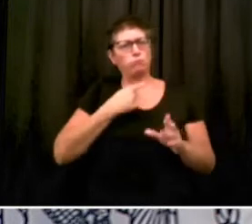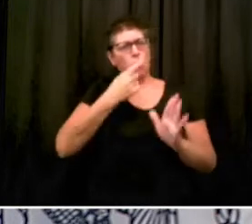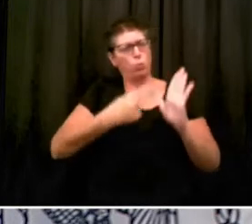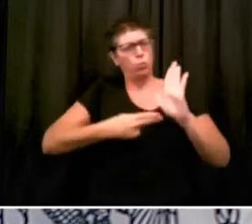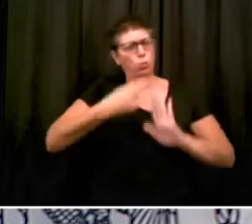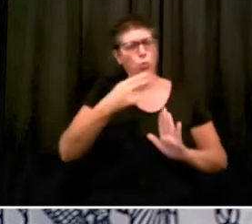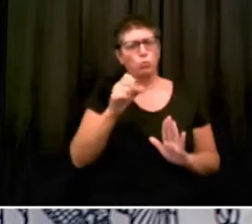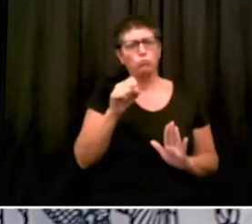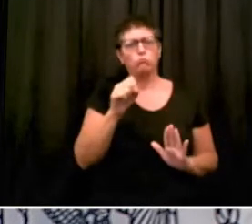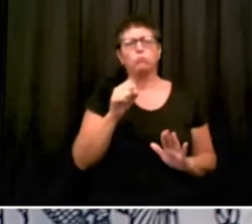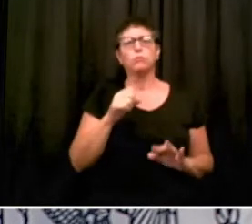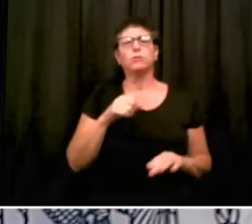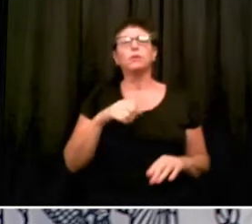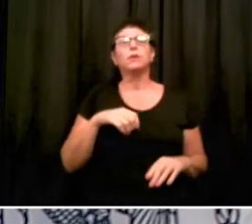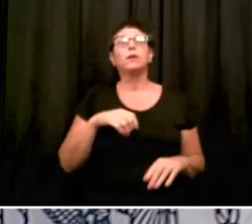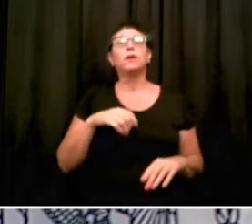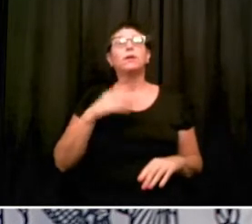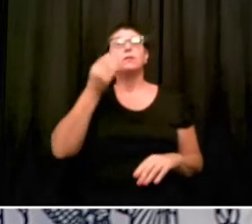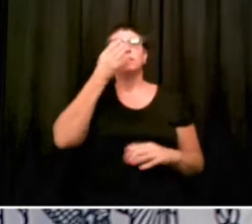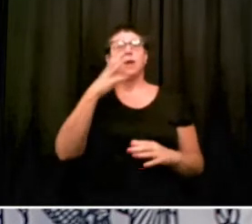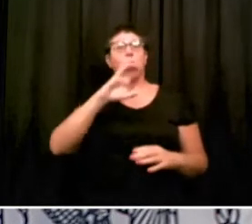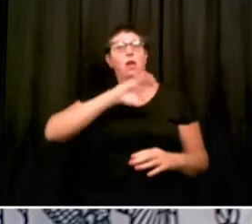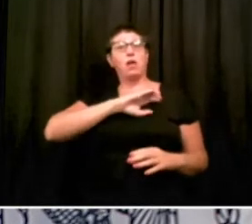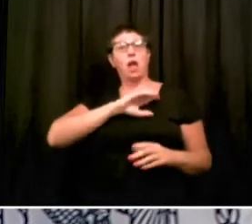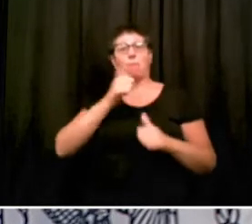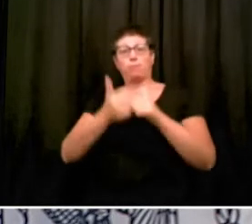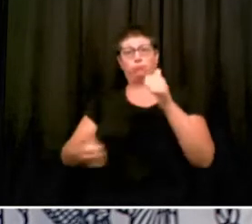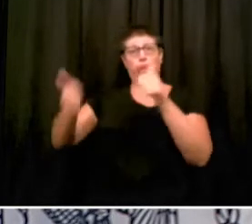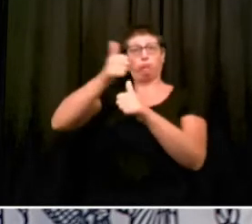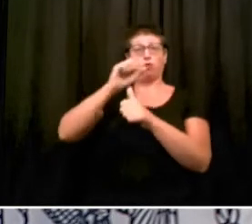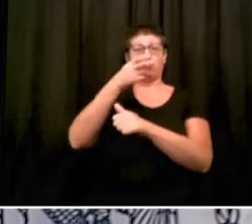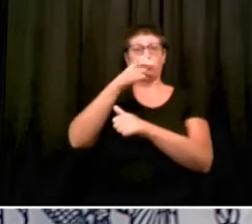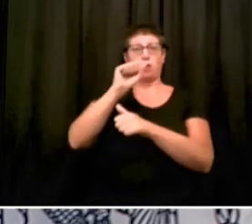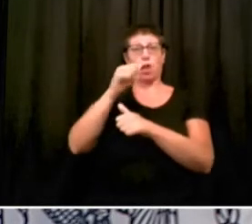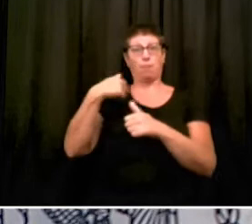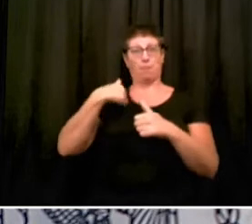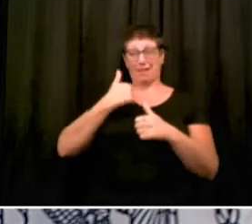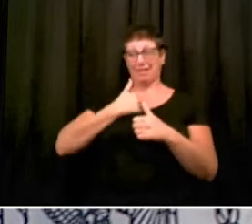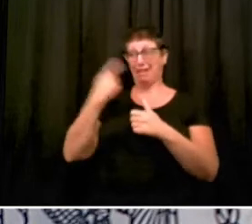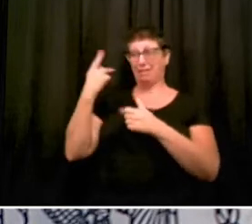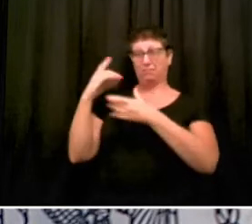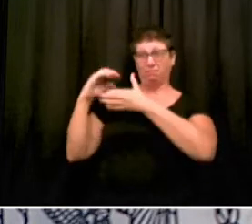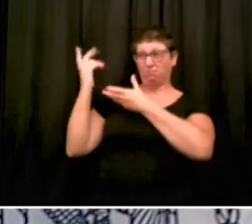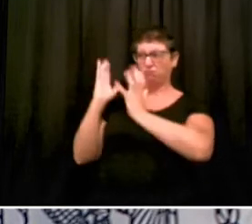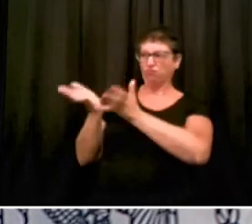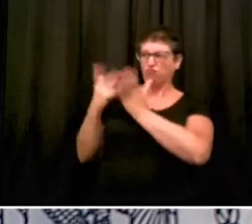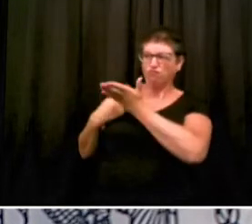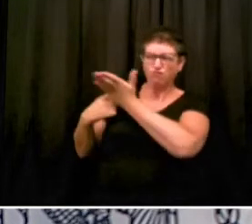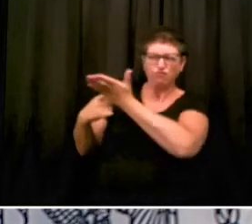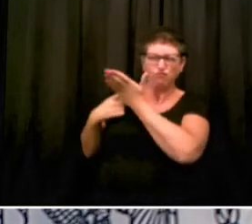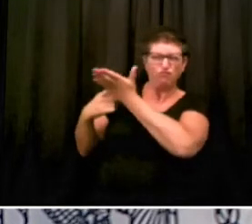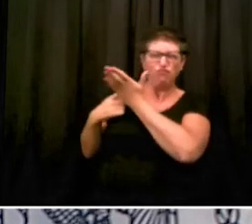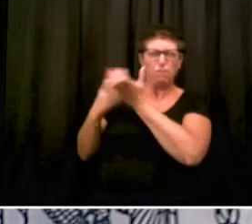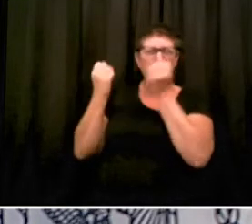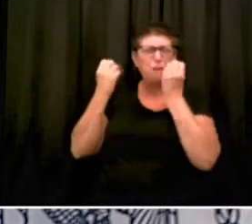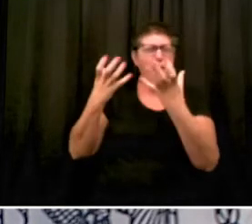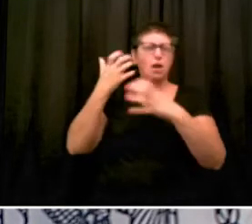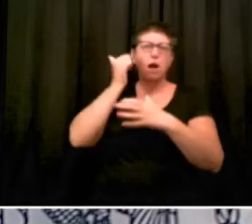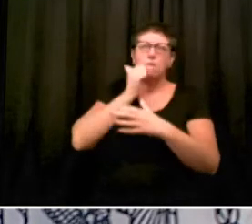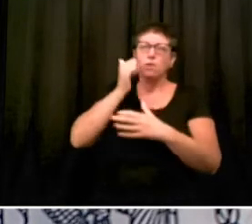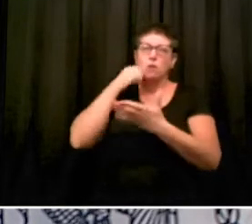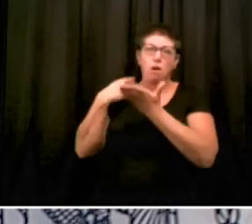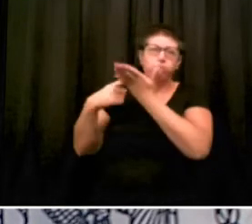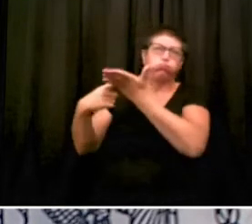but he and I have spoken about this many times. Again, we're dealing with a perfect storm to begin with. That was going to make it hard on the NYPD